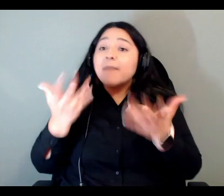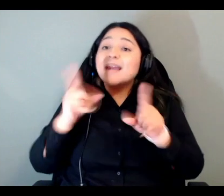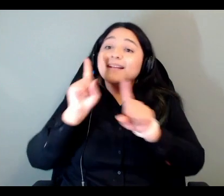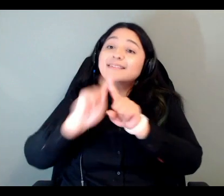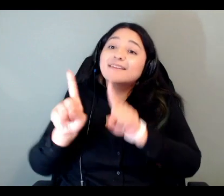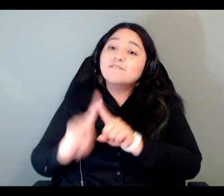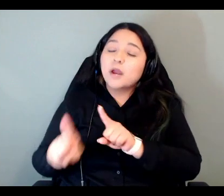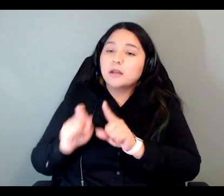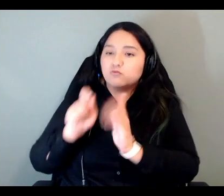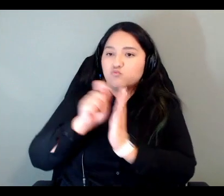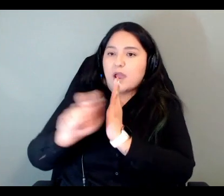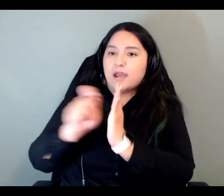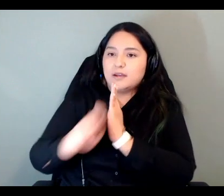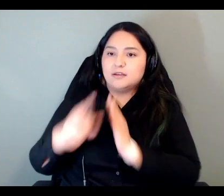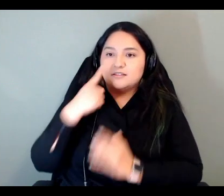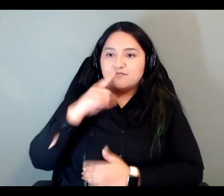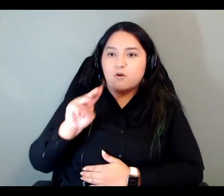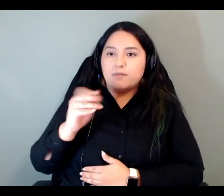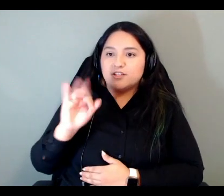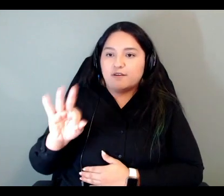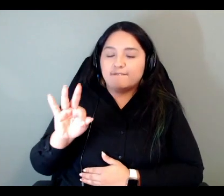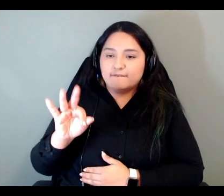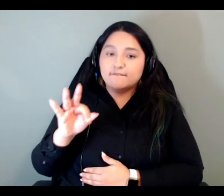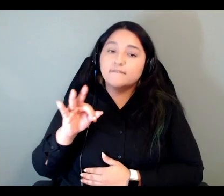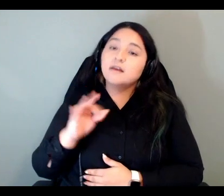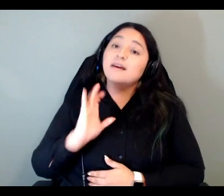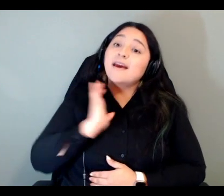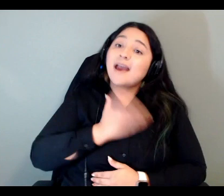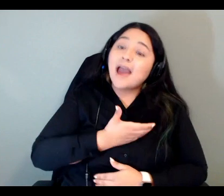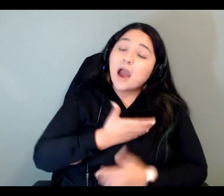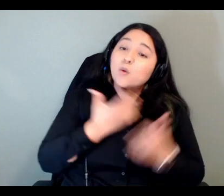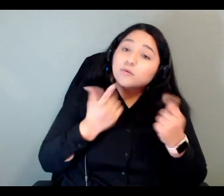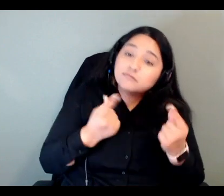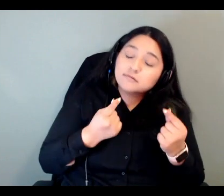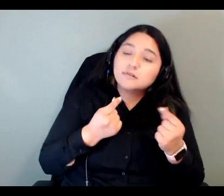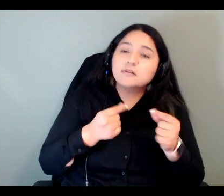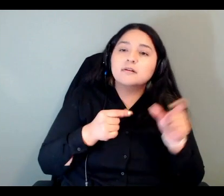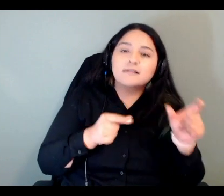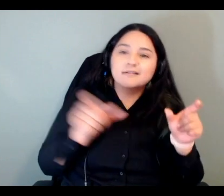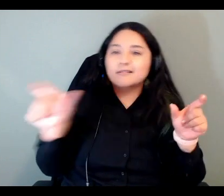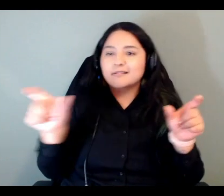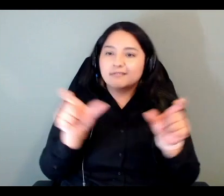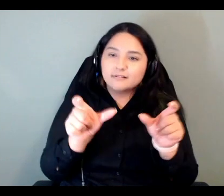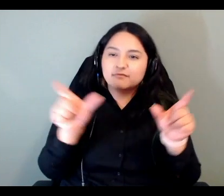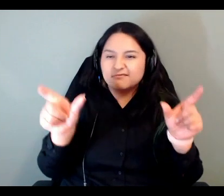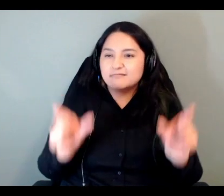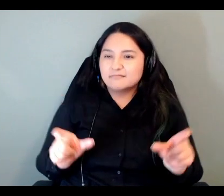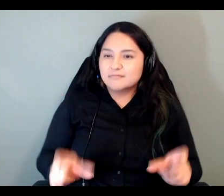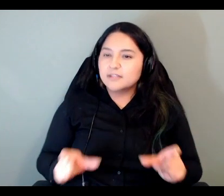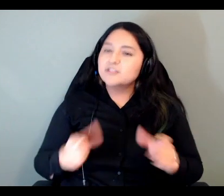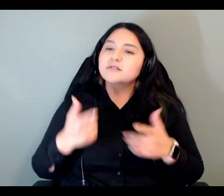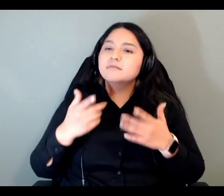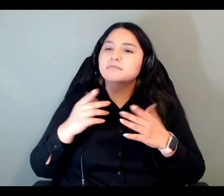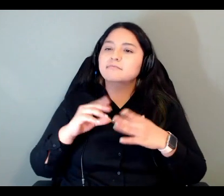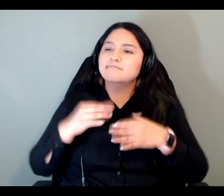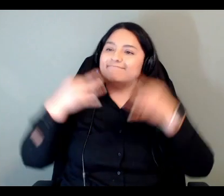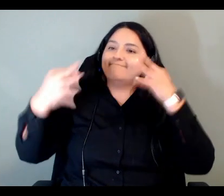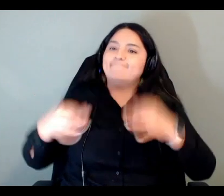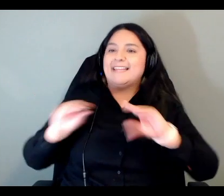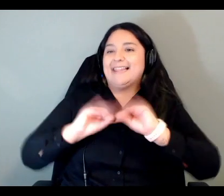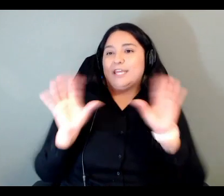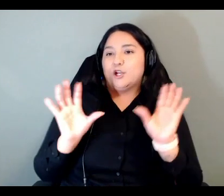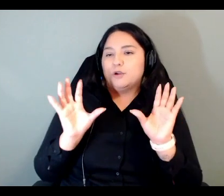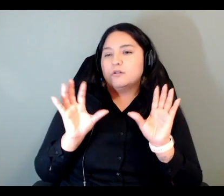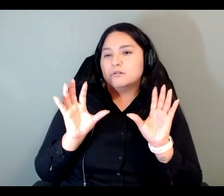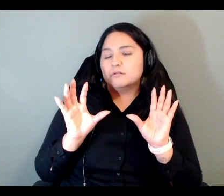doing, this, and then spell it out. This is what maps to this, and, just be clear about it, and